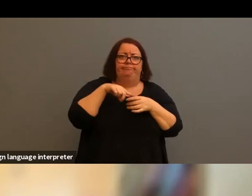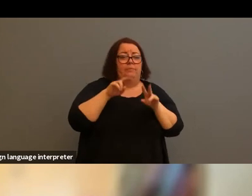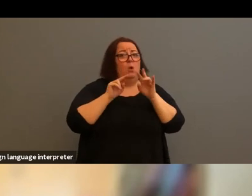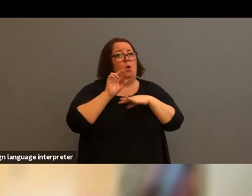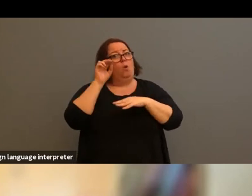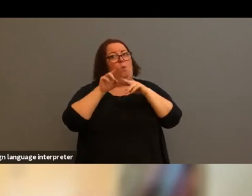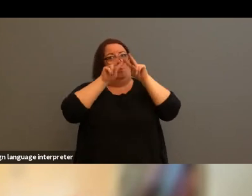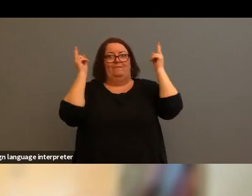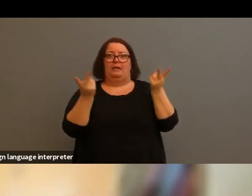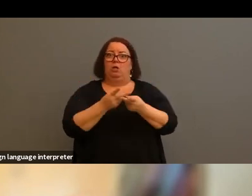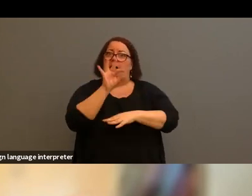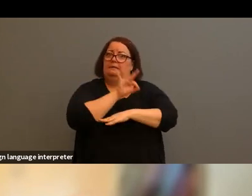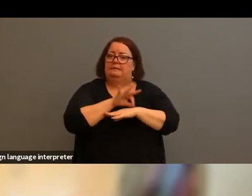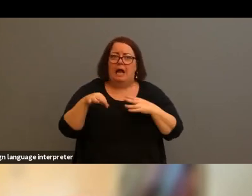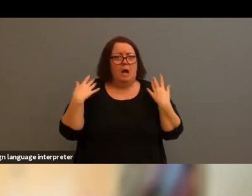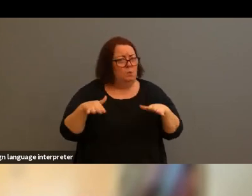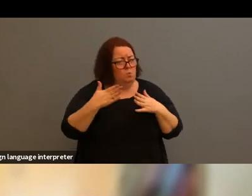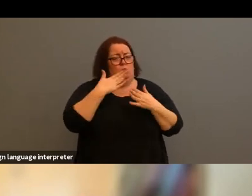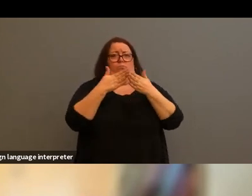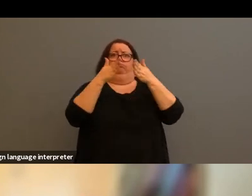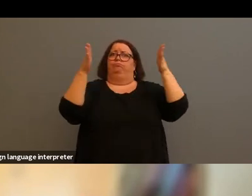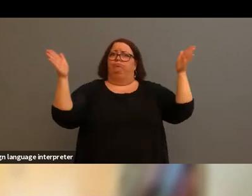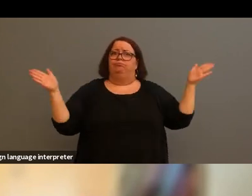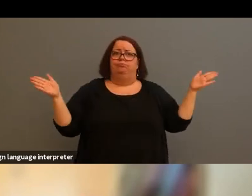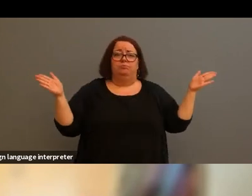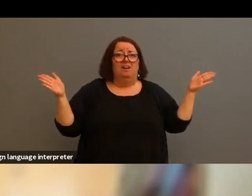the perspective of disability. And as